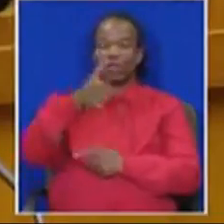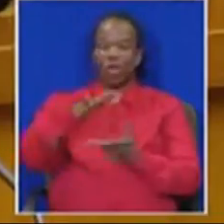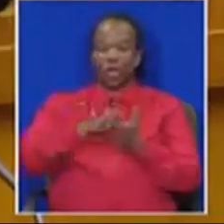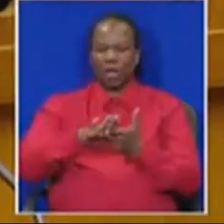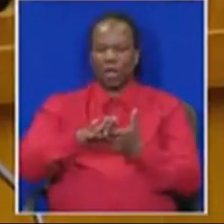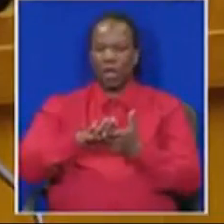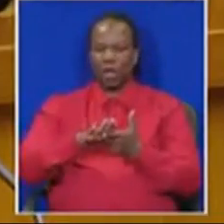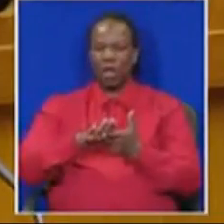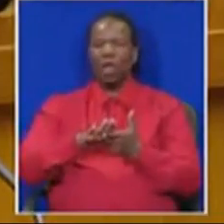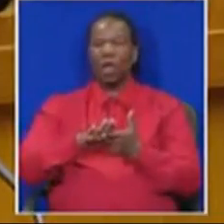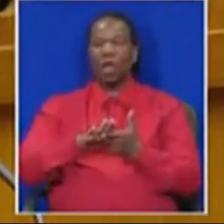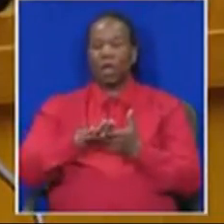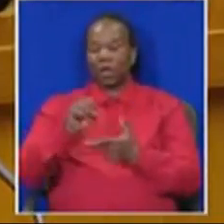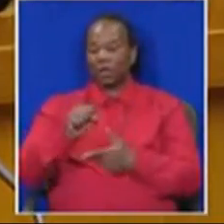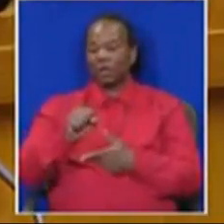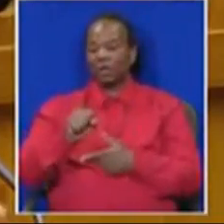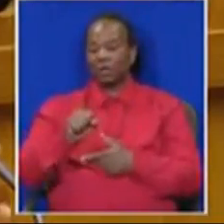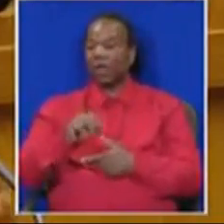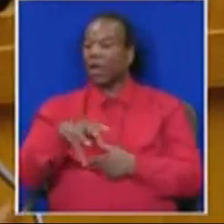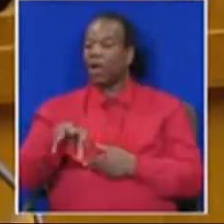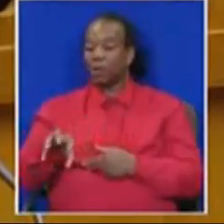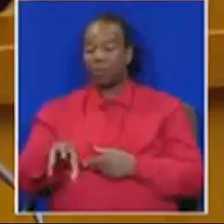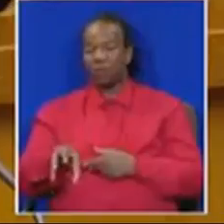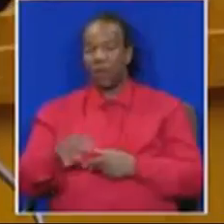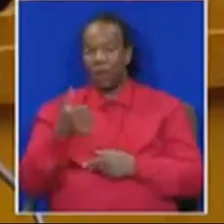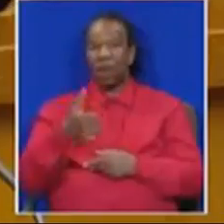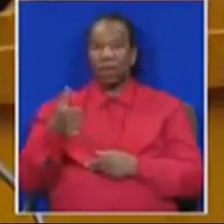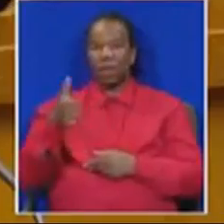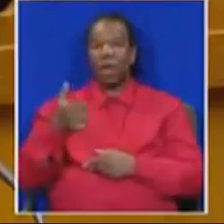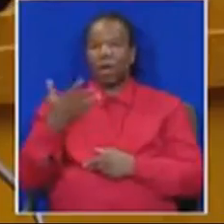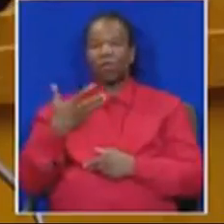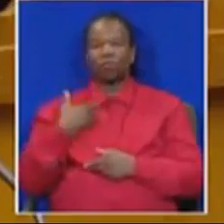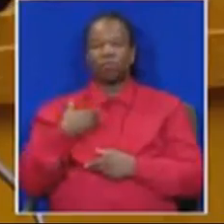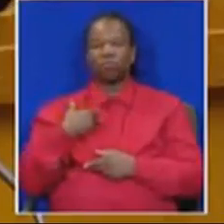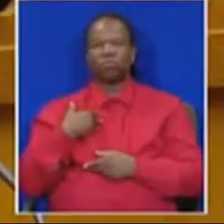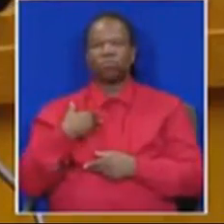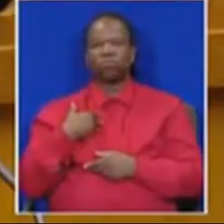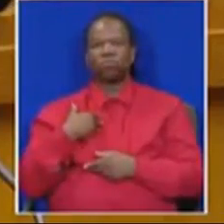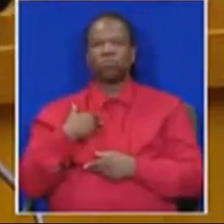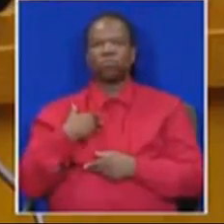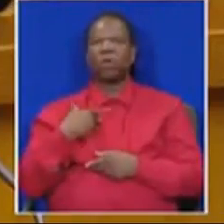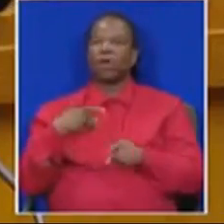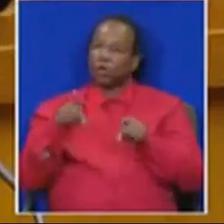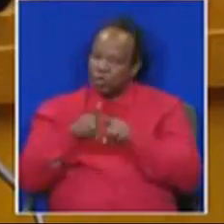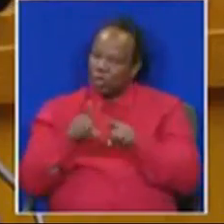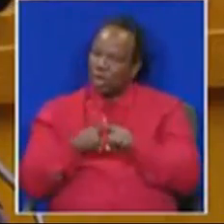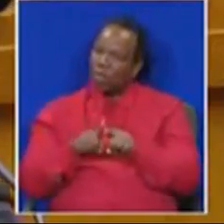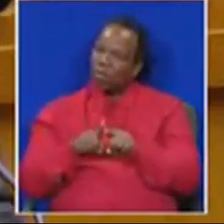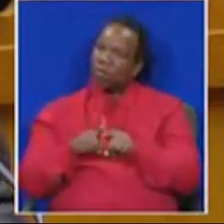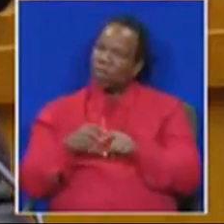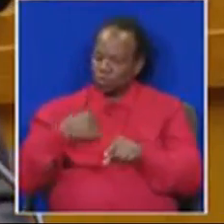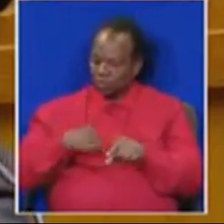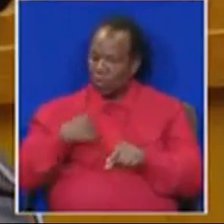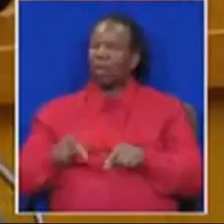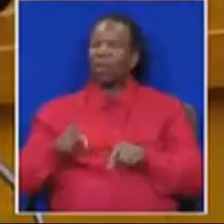ensure that the state in its entirety responds to the pressing needs of our people.